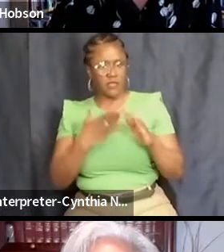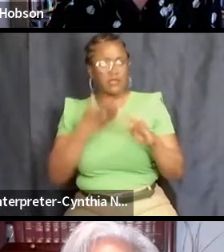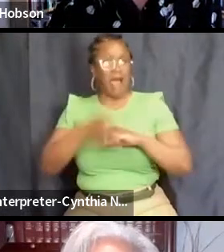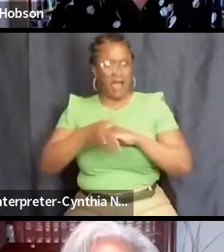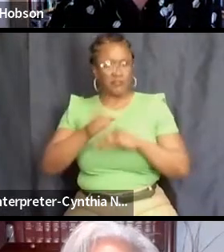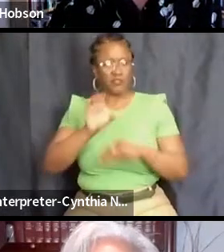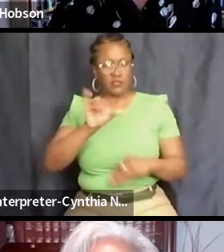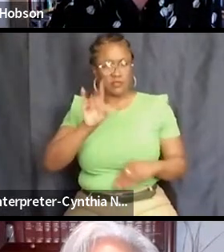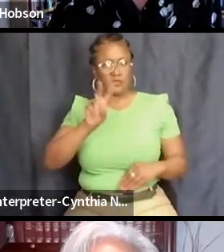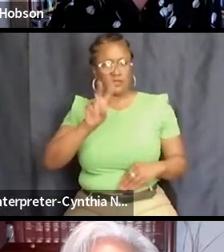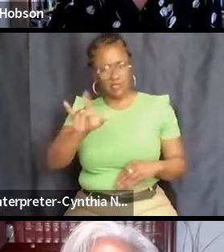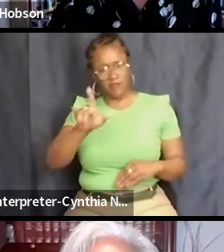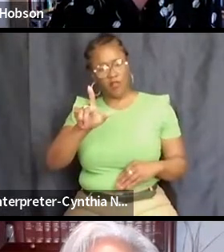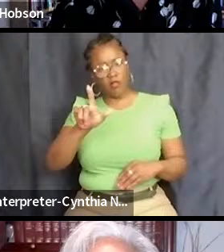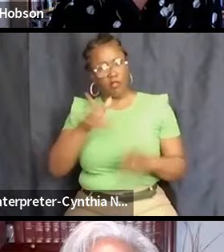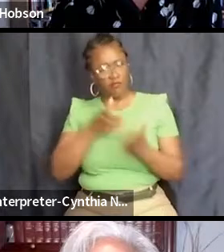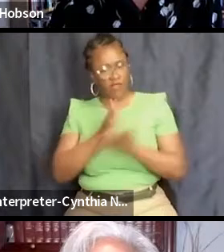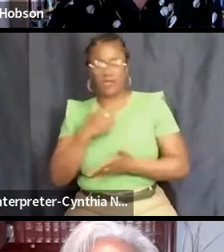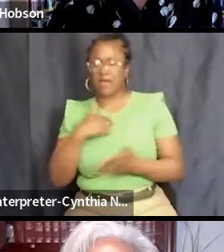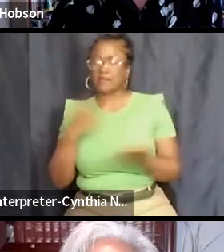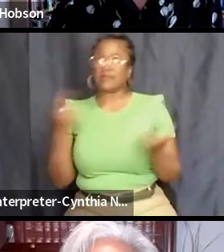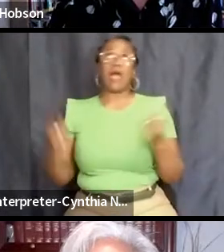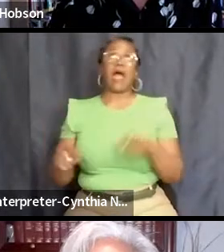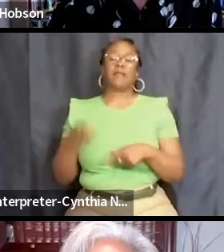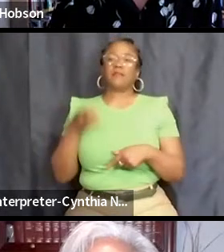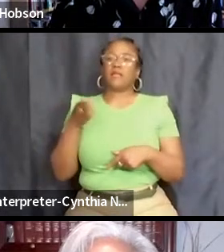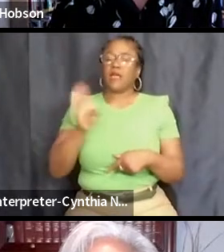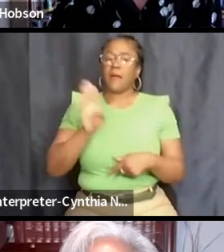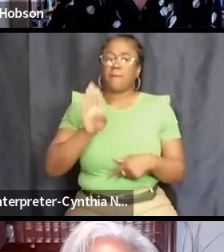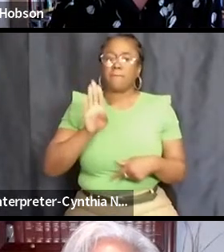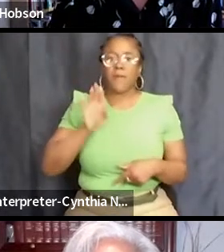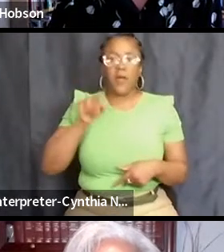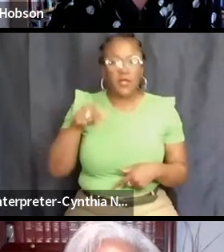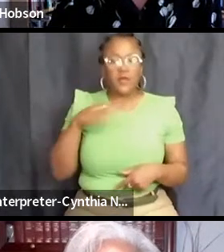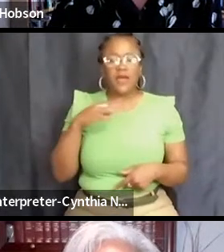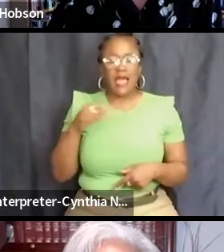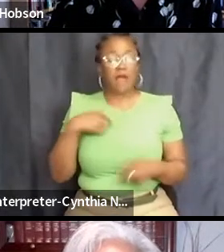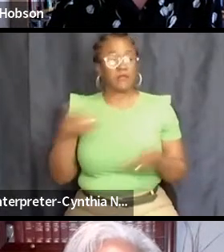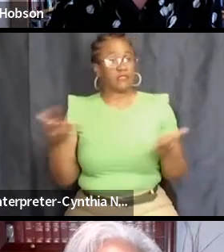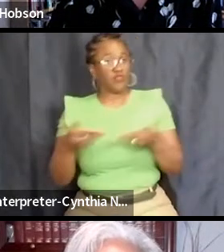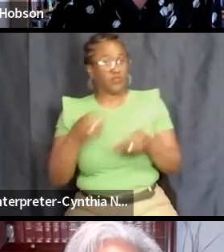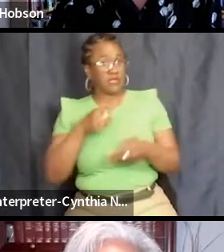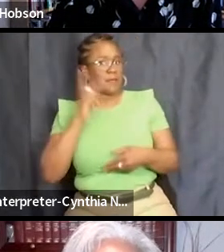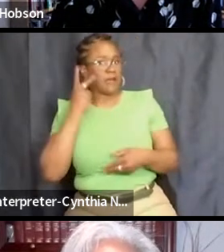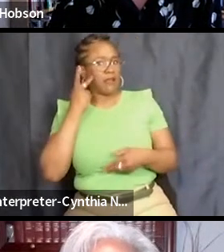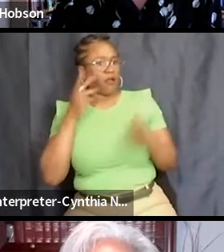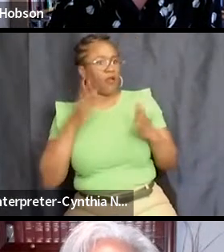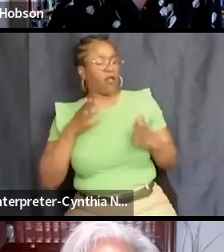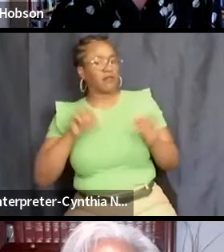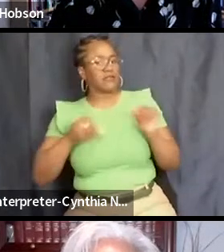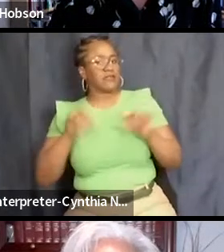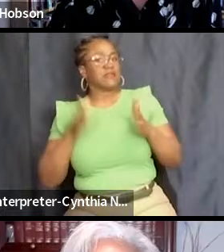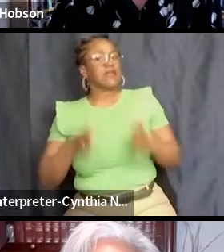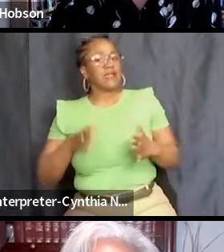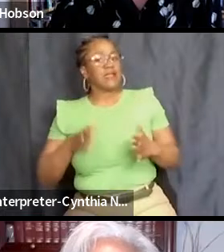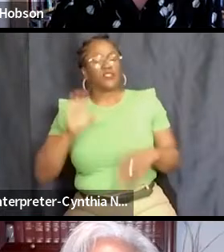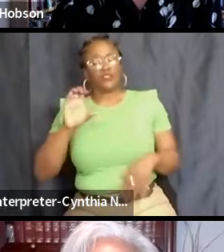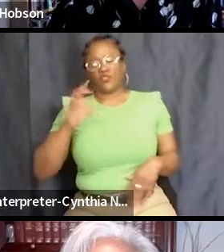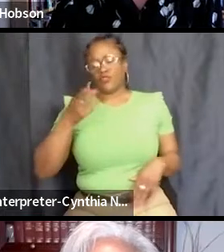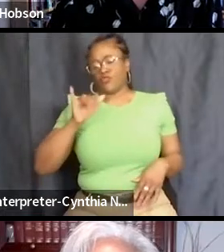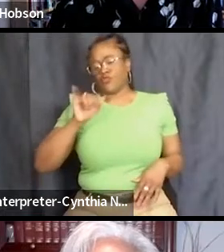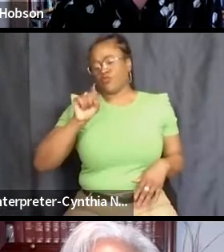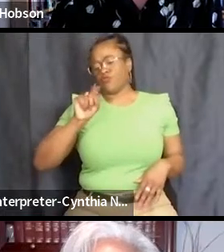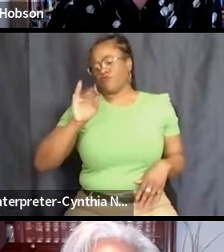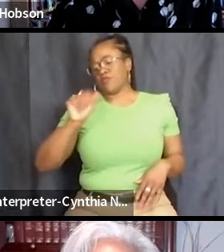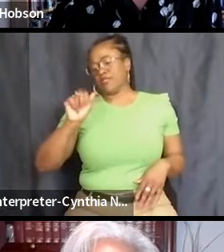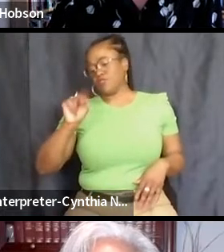rights. And I just happened to be at a barbecue and I was introduced to this political scientist named Christian Davenport, who heads the